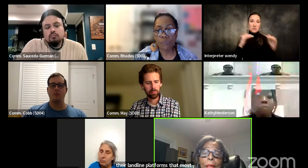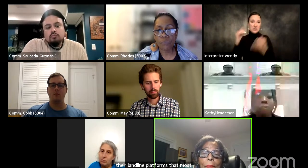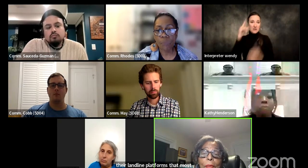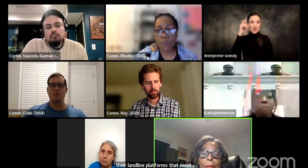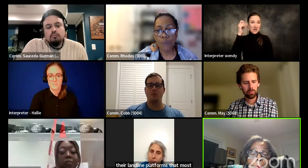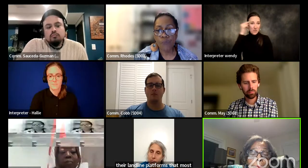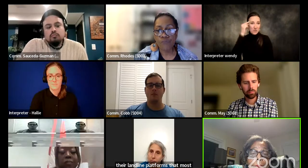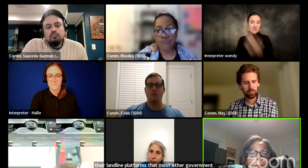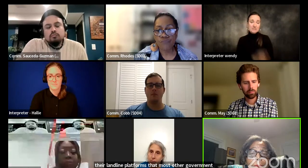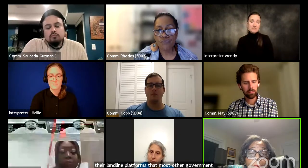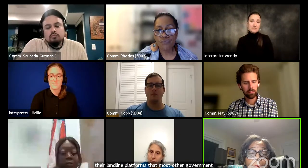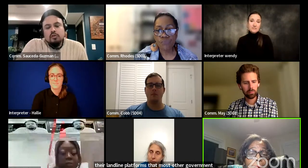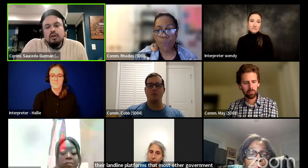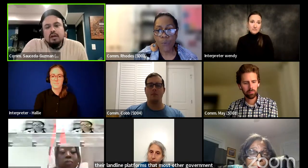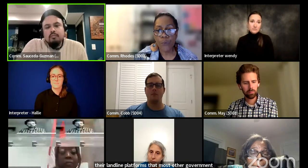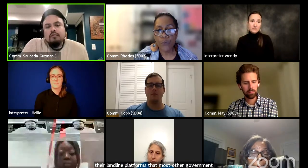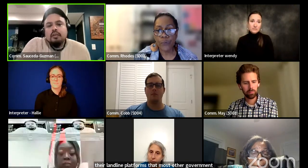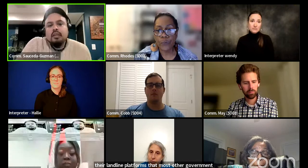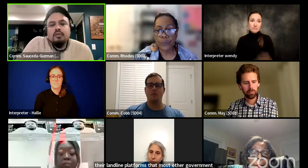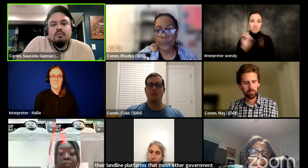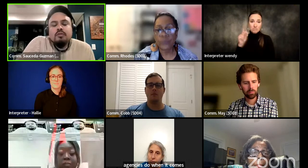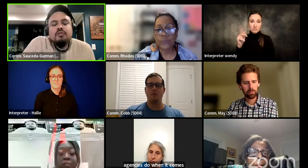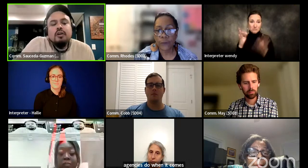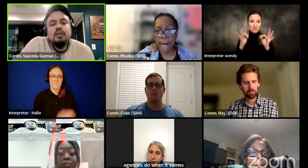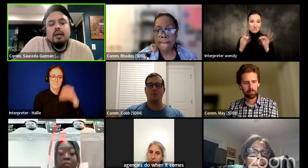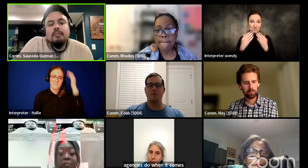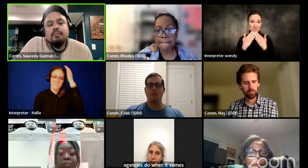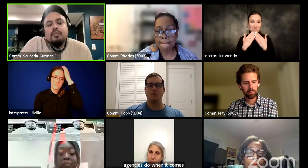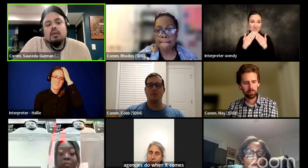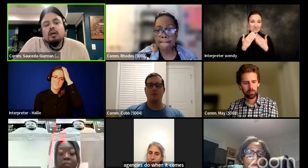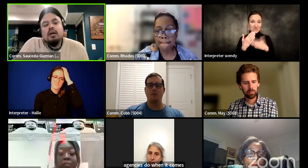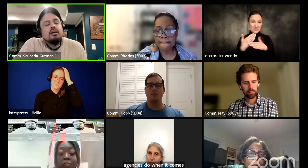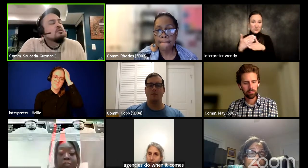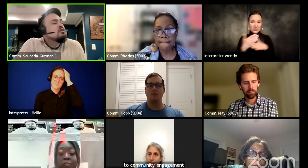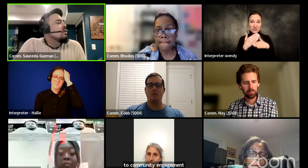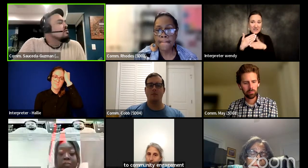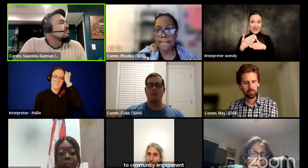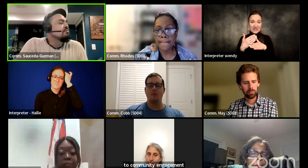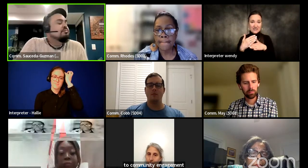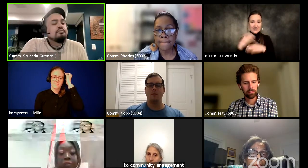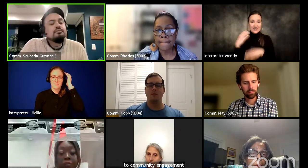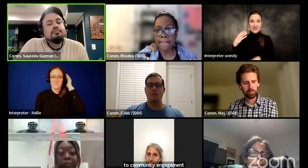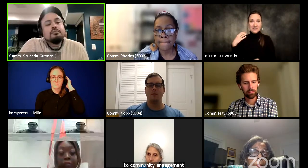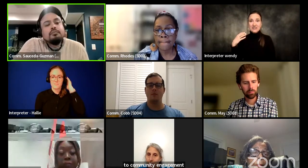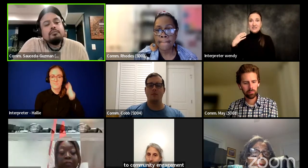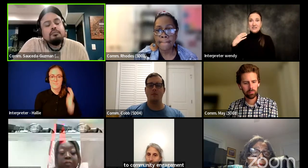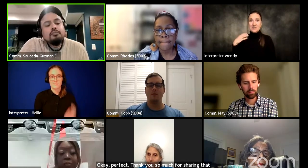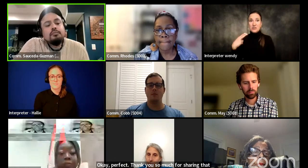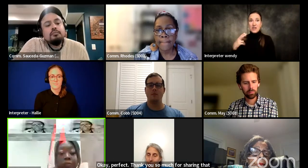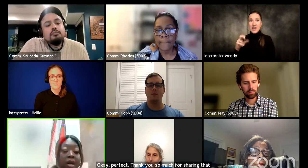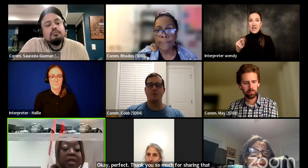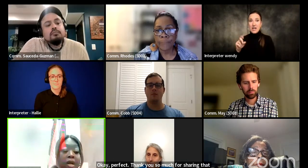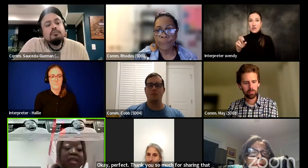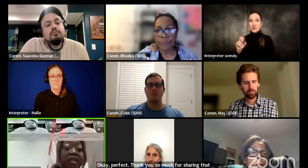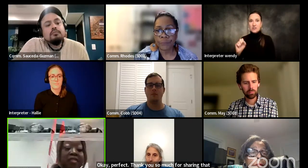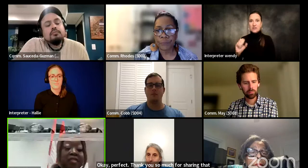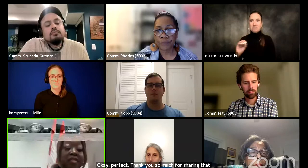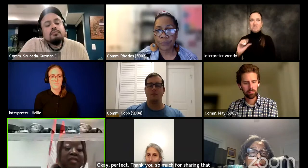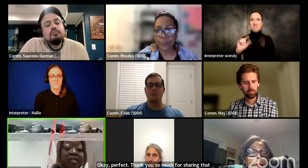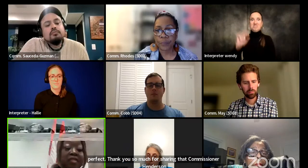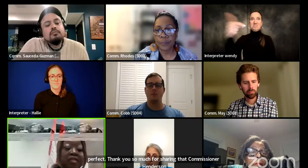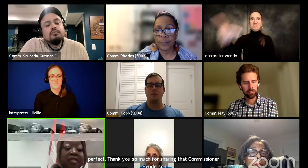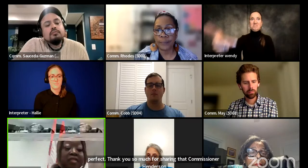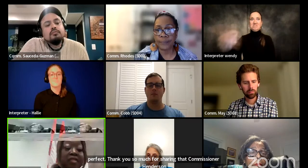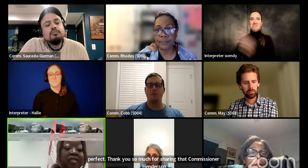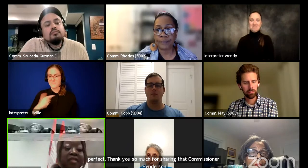community engagement. Okay, perfect. Thank you so much for sharing that. Commissioner Henderson. Good evening,